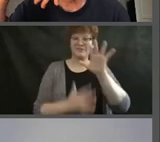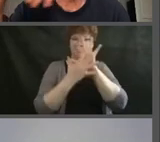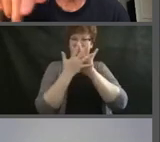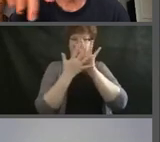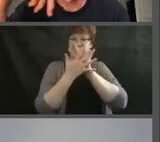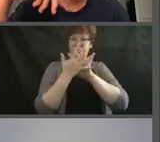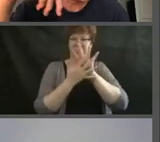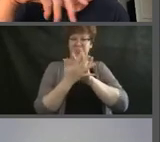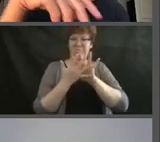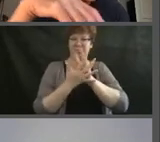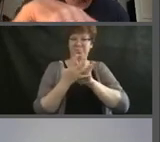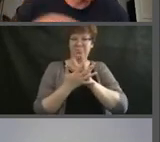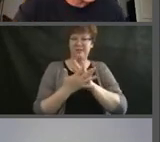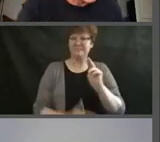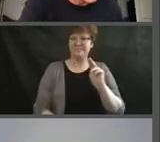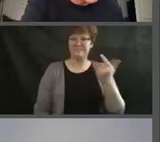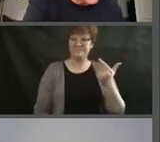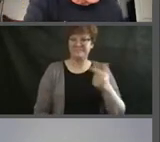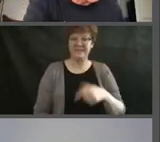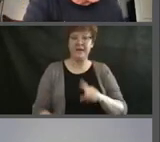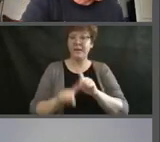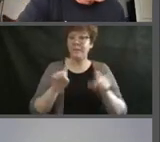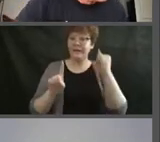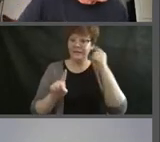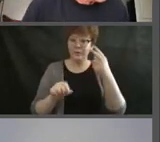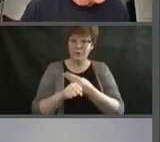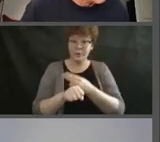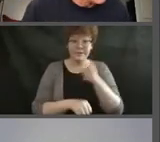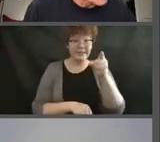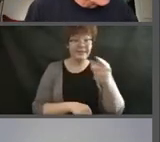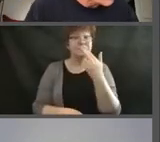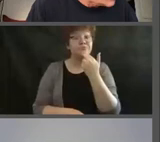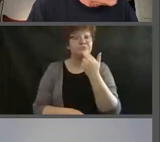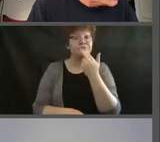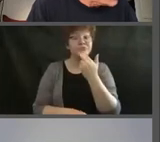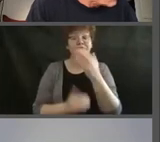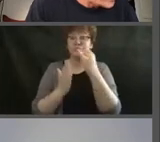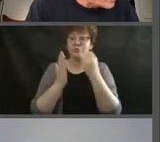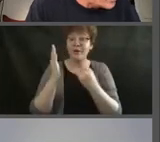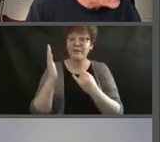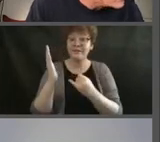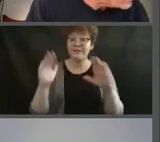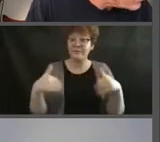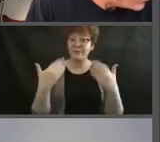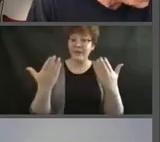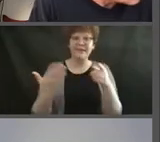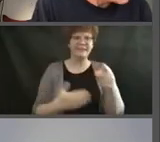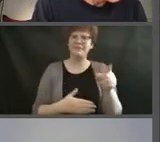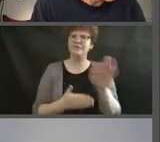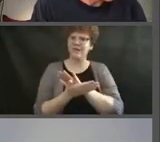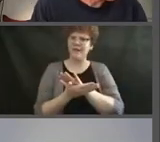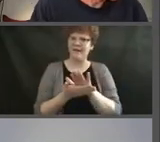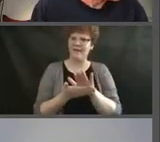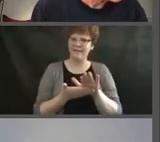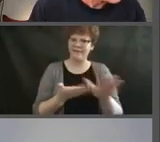But if you use one of these little illustrations that they've provided for us, they really are quite nice. They work really,